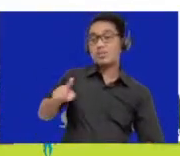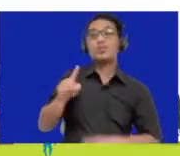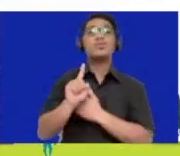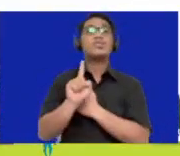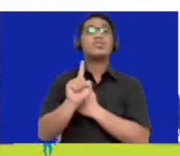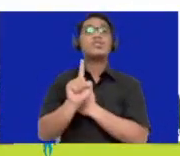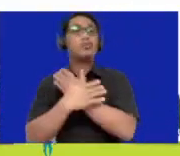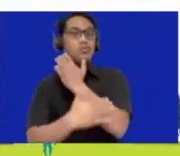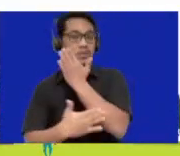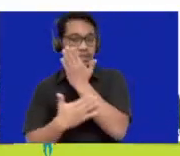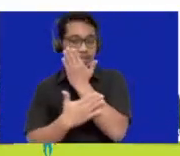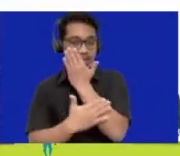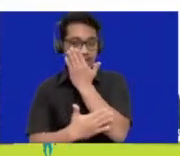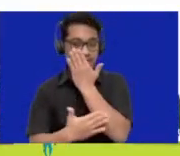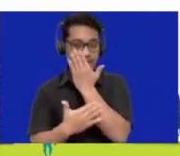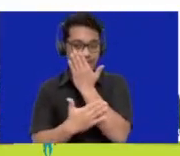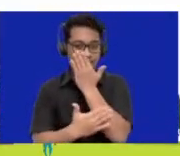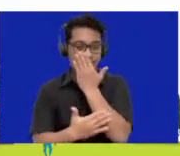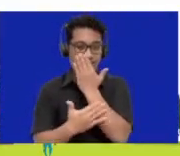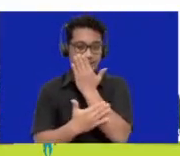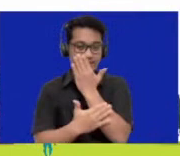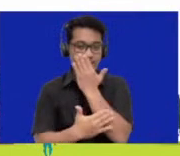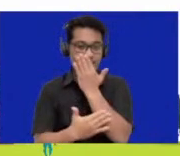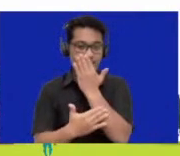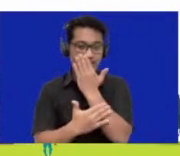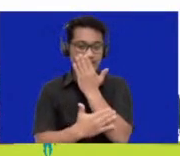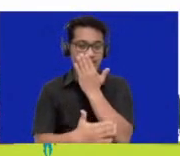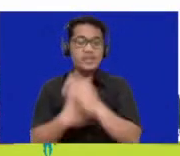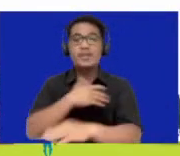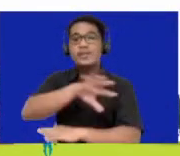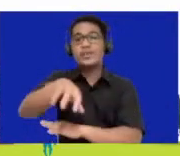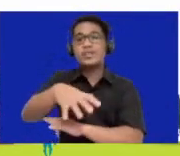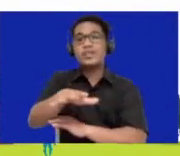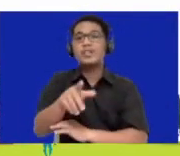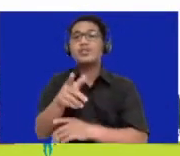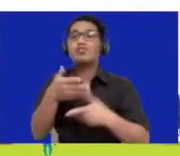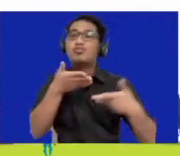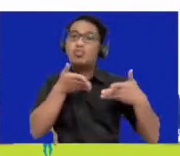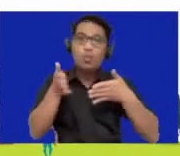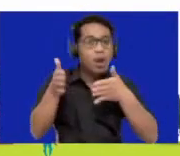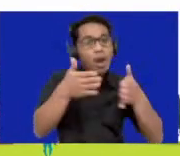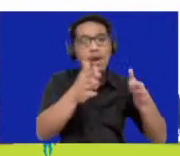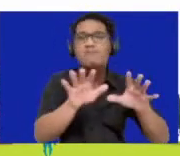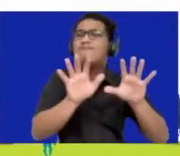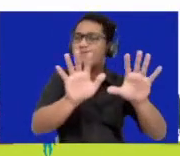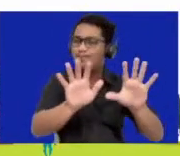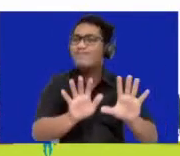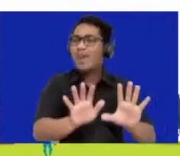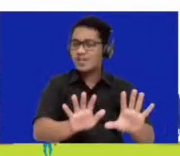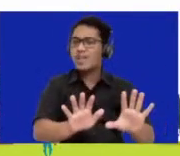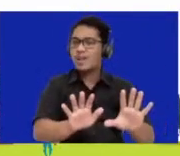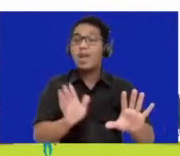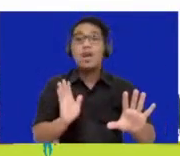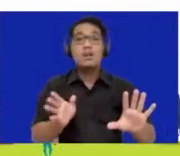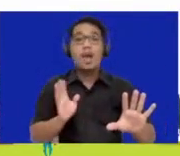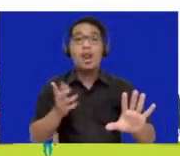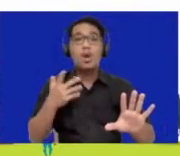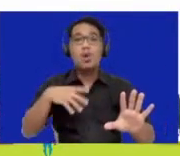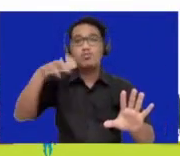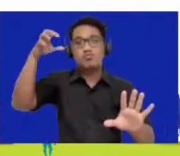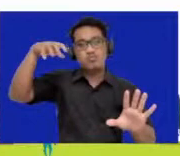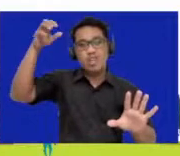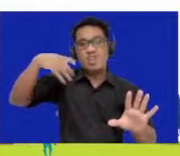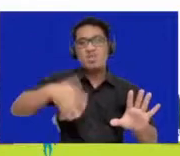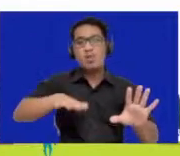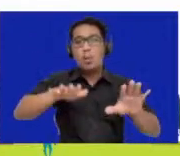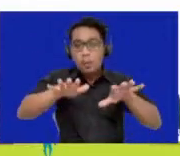rivers. But during the monsoon season and during the flooding season, that can go up to 30-35%